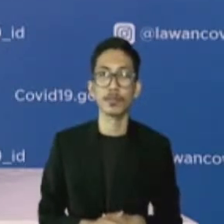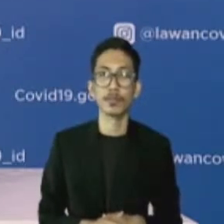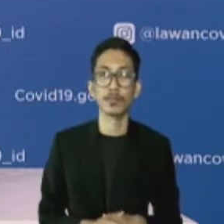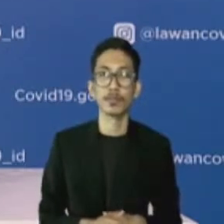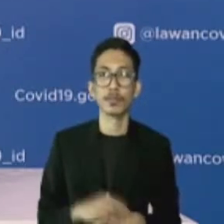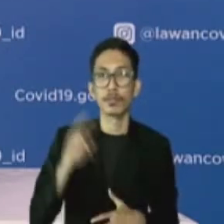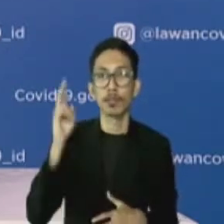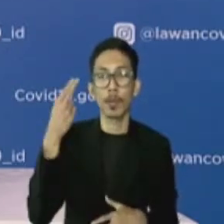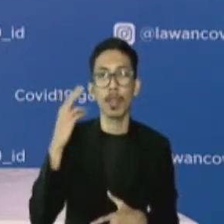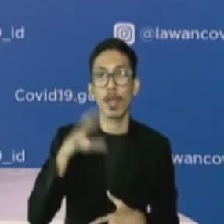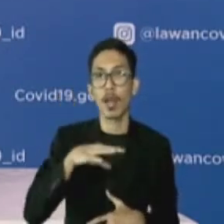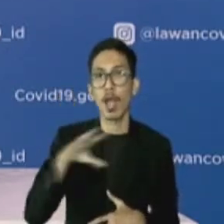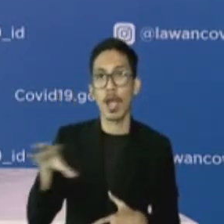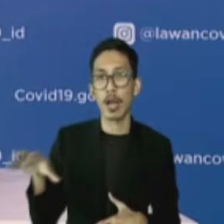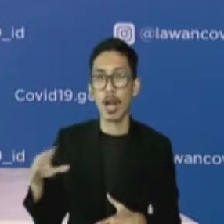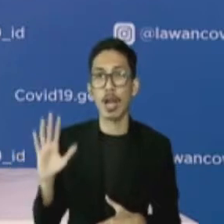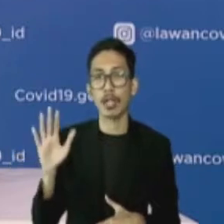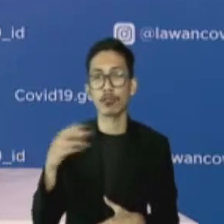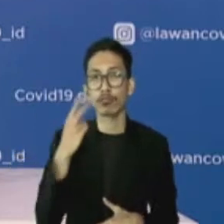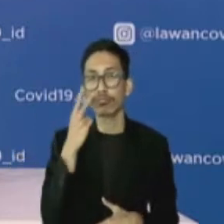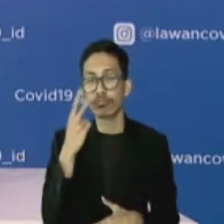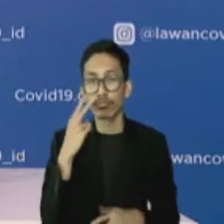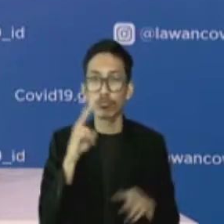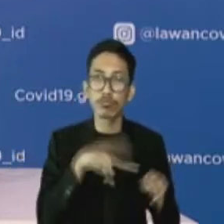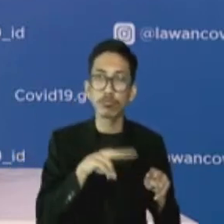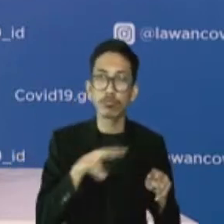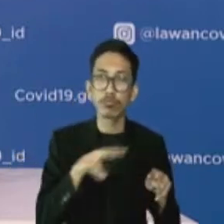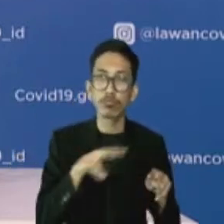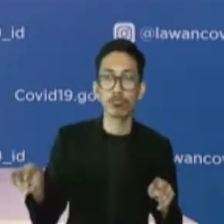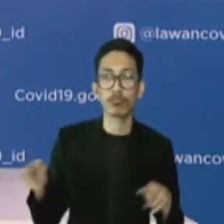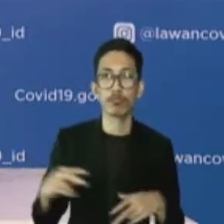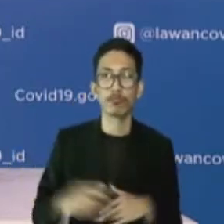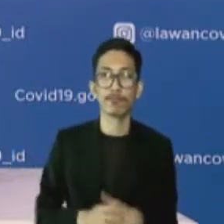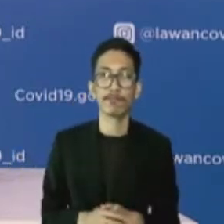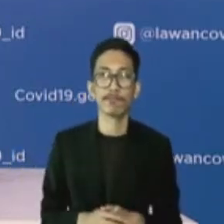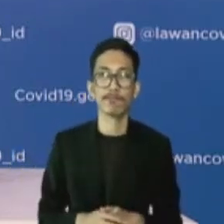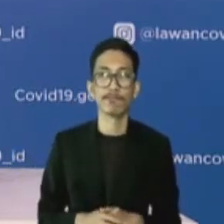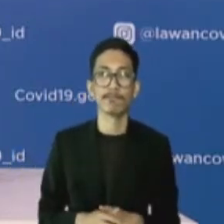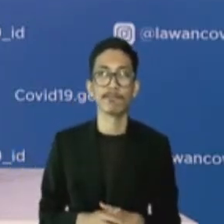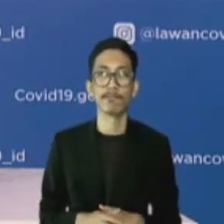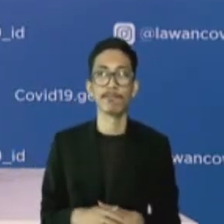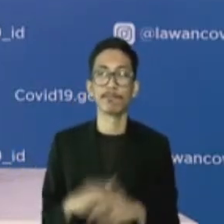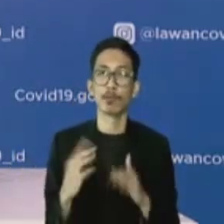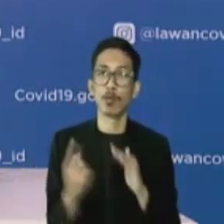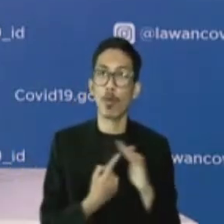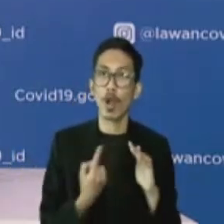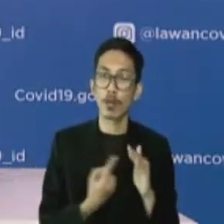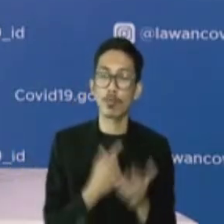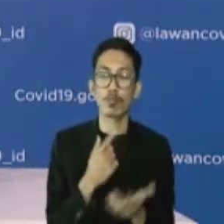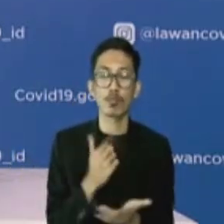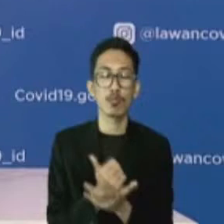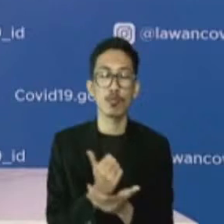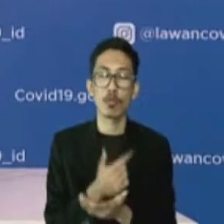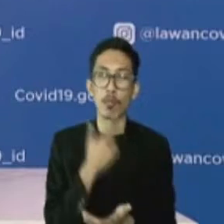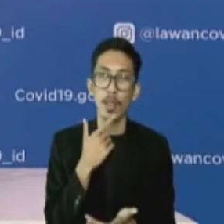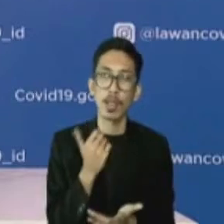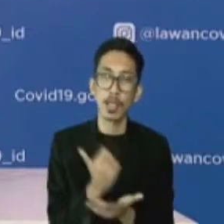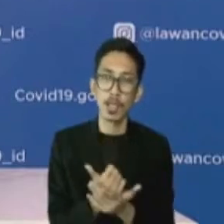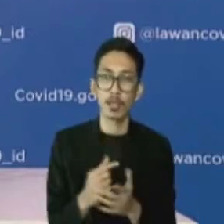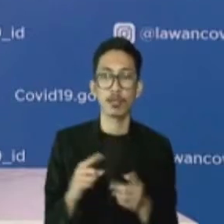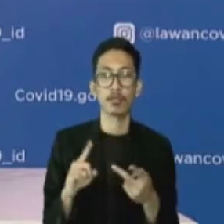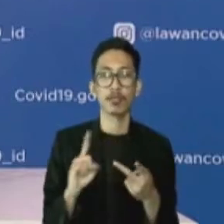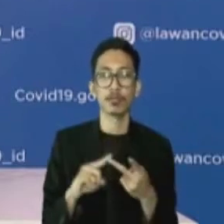if the first result is negative, then on the 4th day, quarantine is required to carry out a repeat PCR